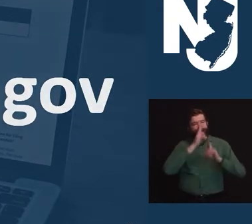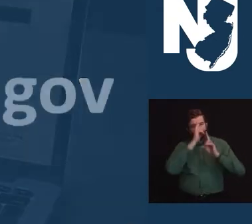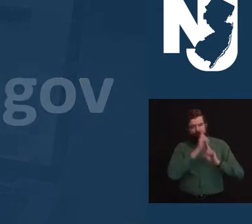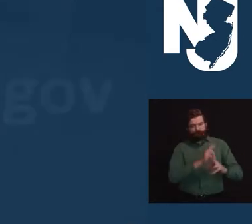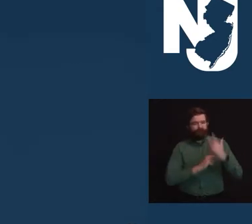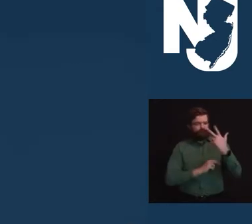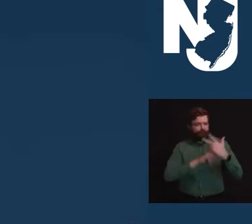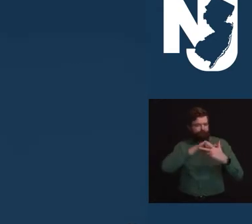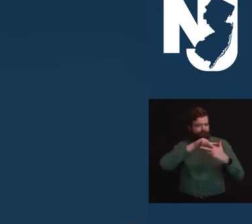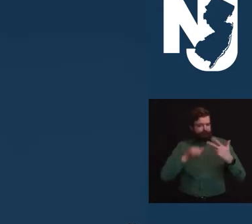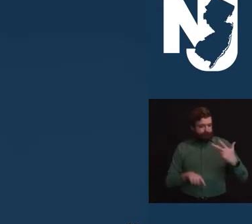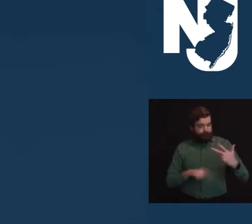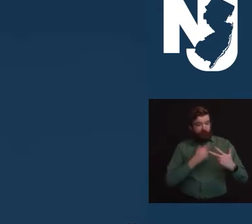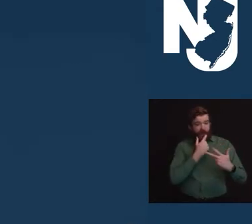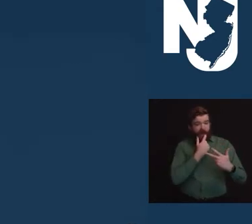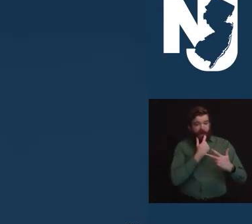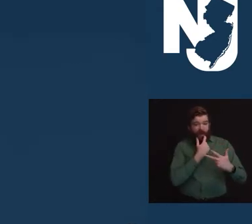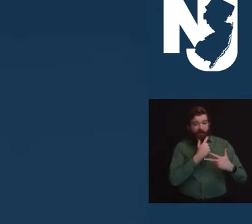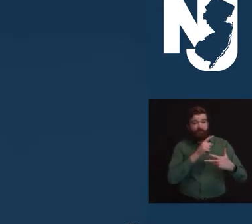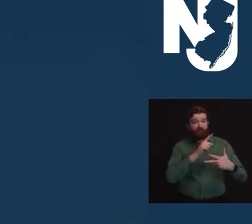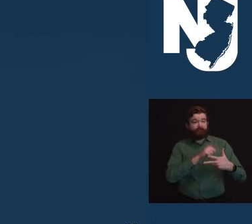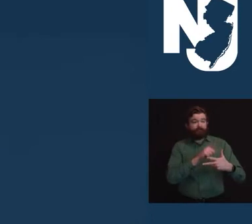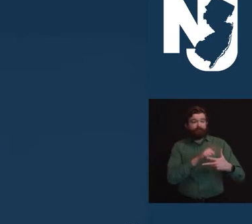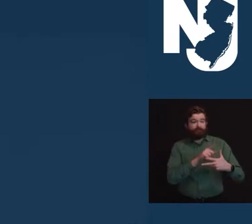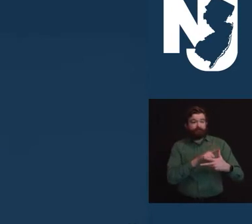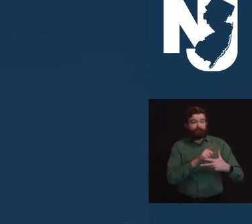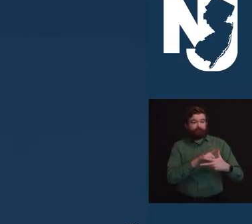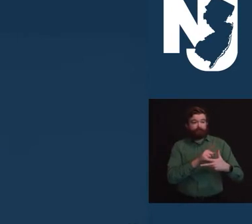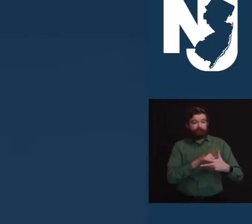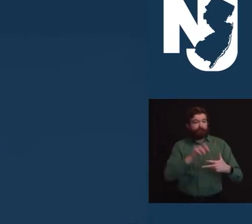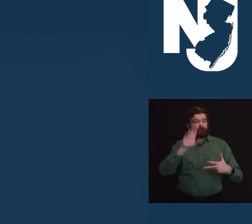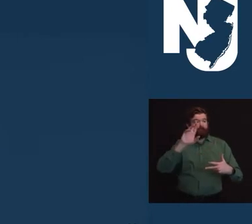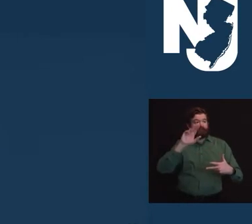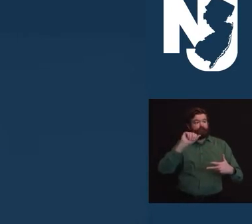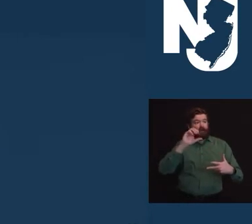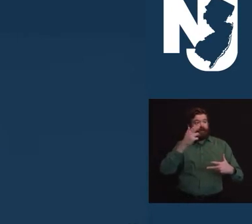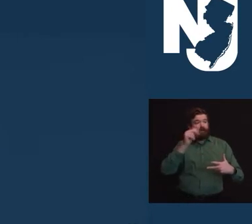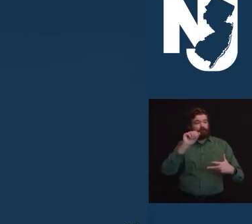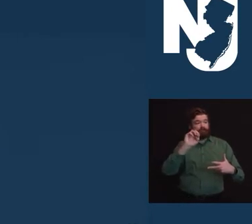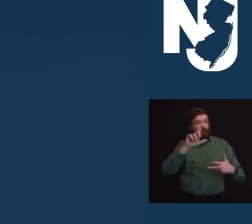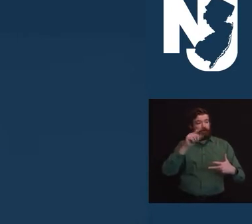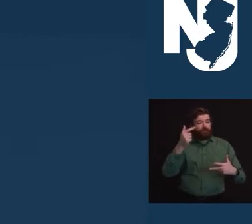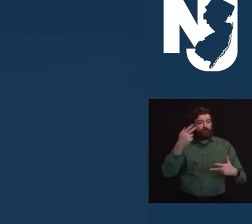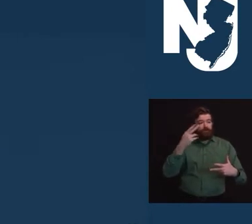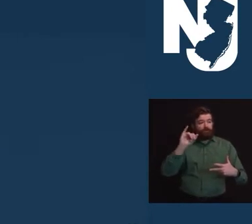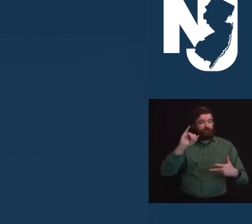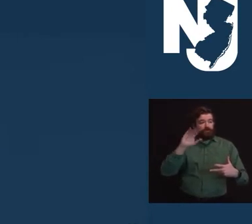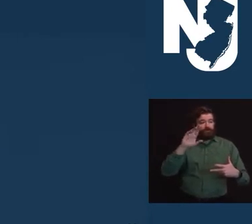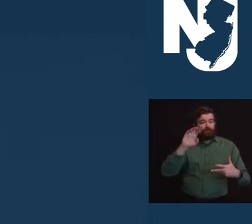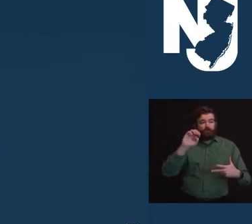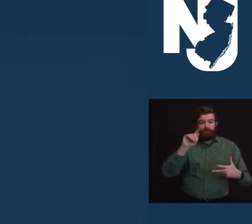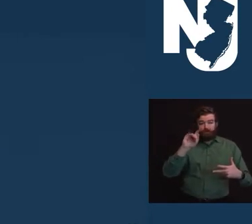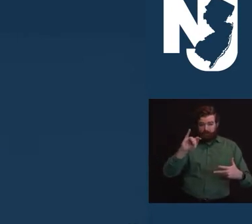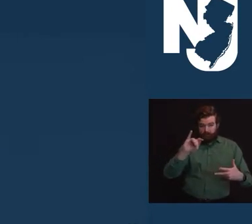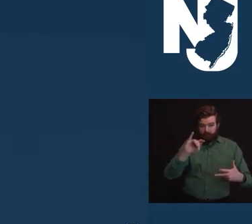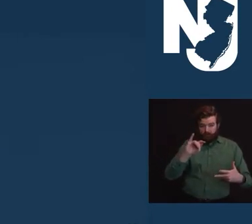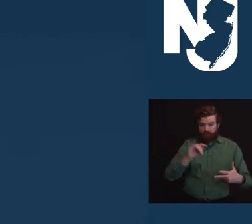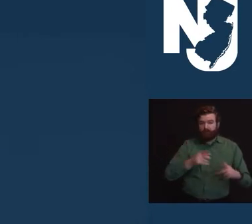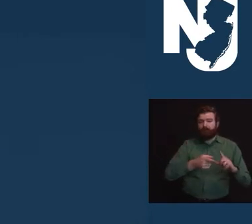begin today by celebrating the life of Union's Rachel Goretti. Rachel